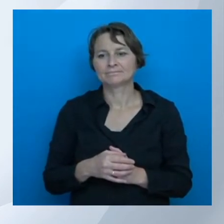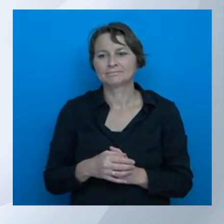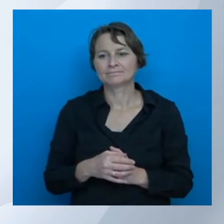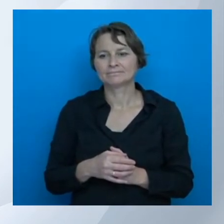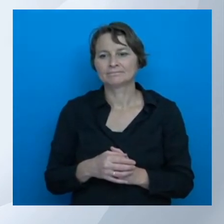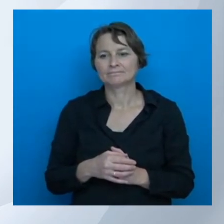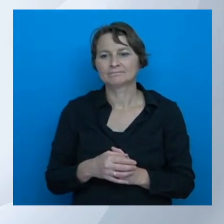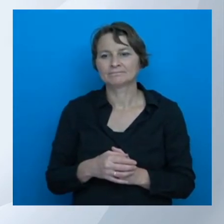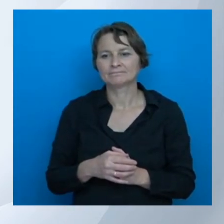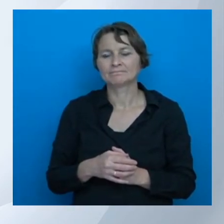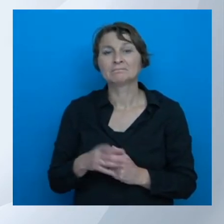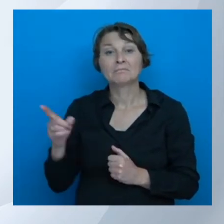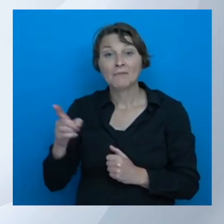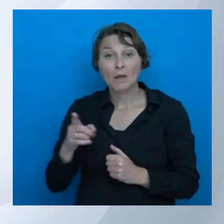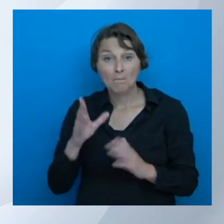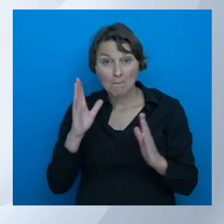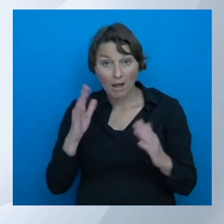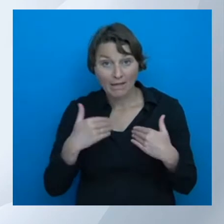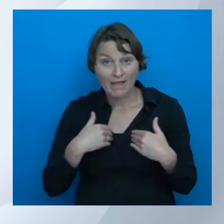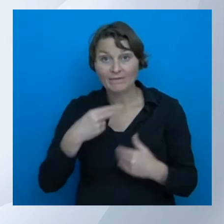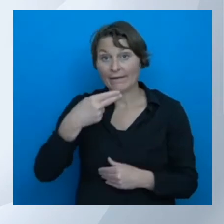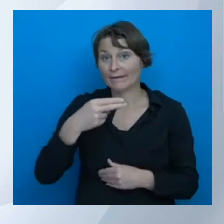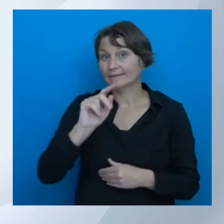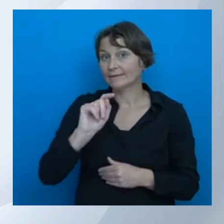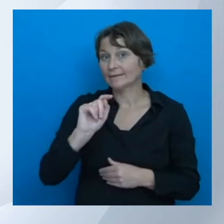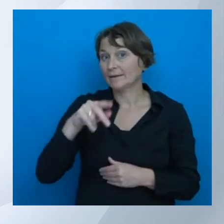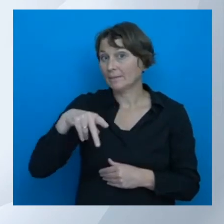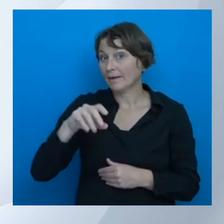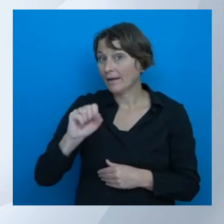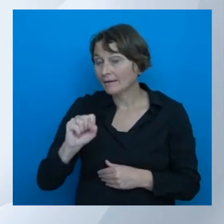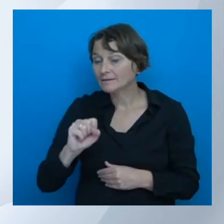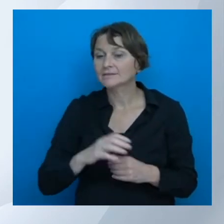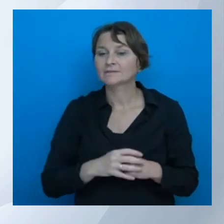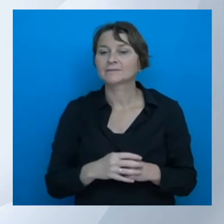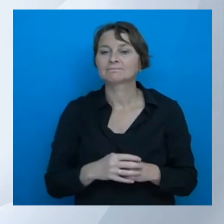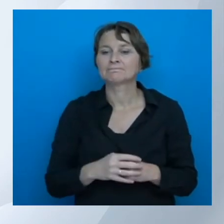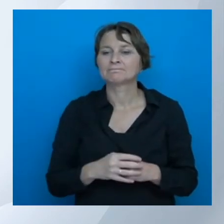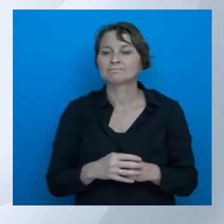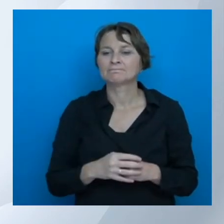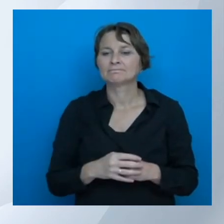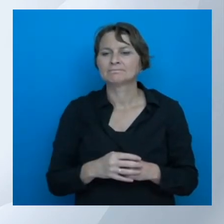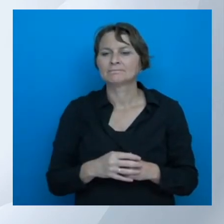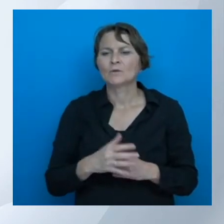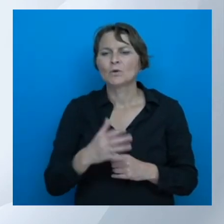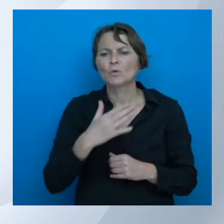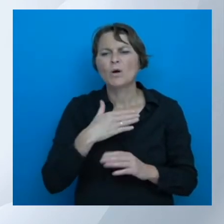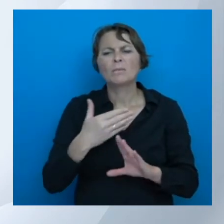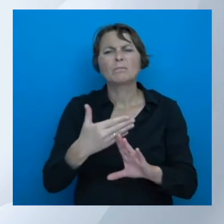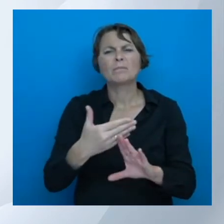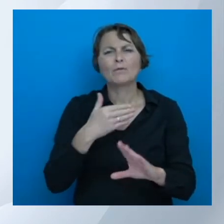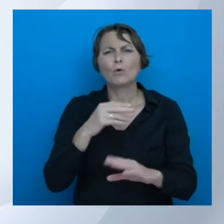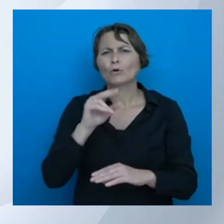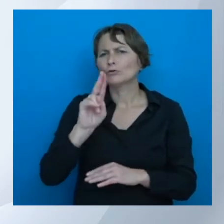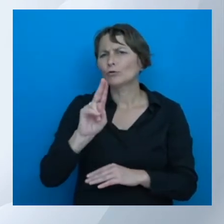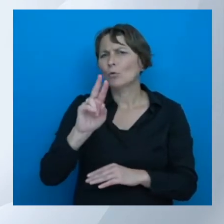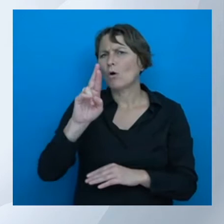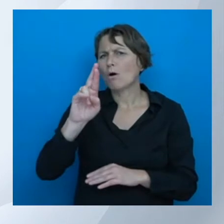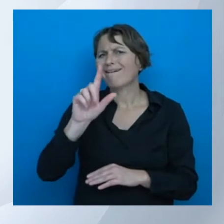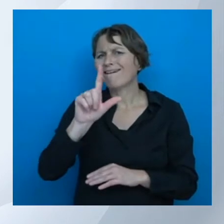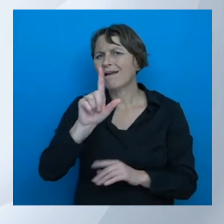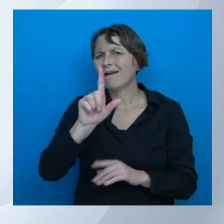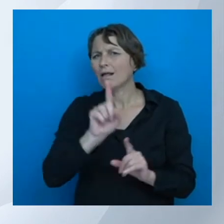this require HTTPS? Can we do the URL rewrite rules like I mentioned before, and some caching, which we're going to come back to in a